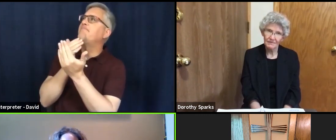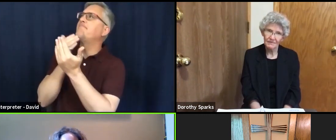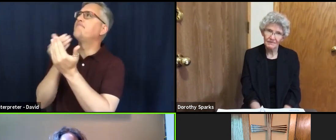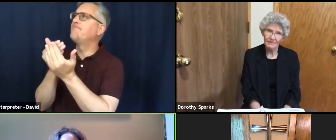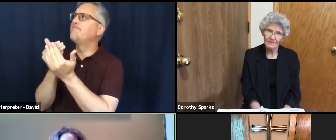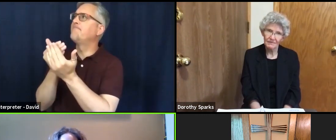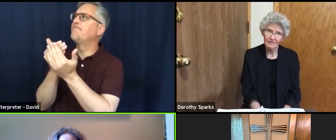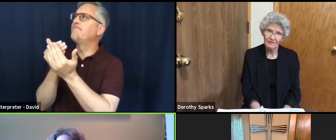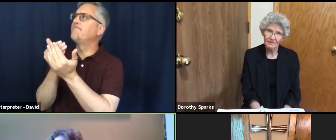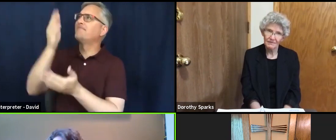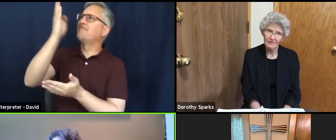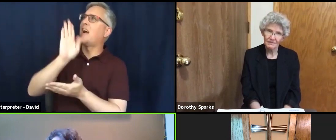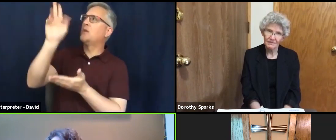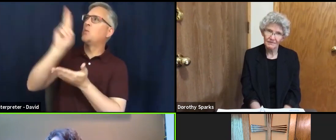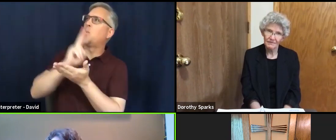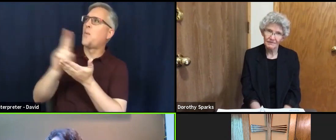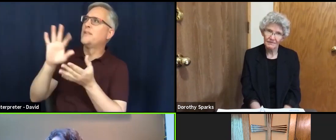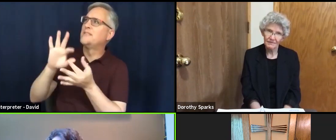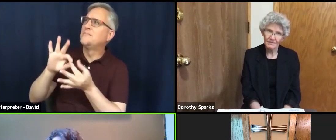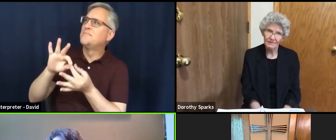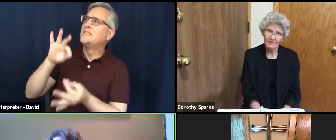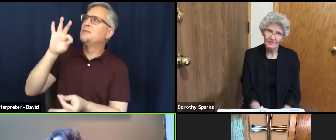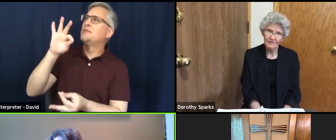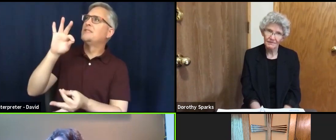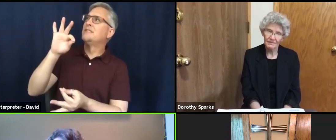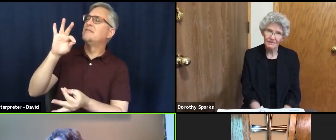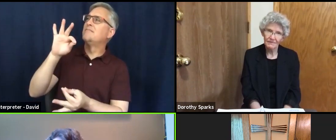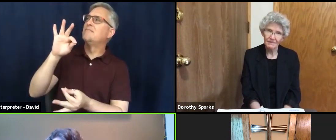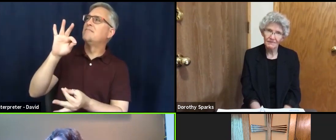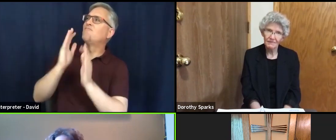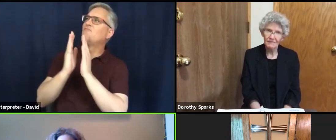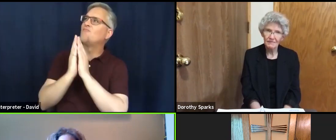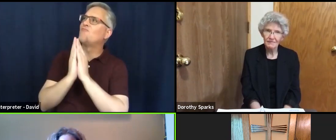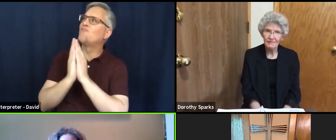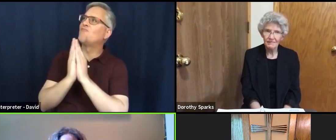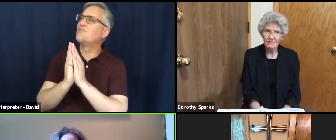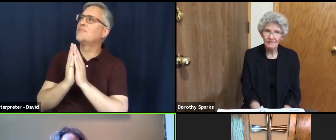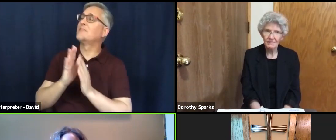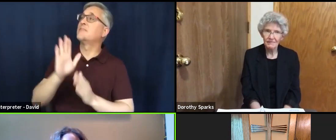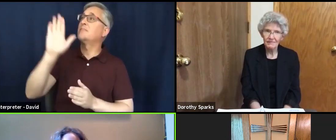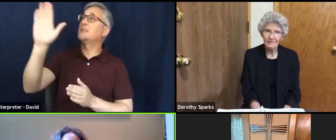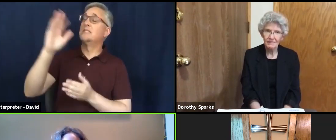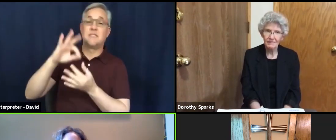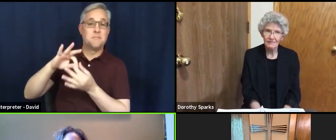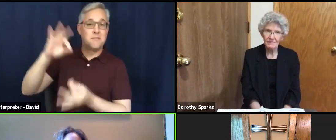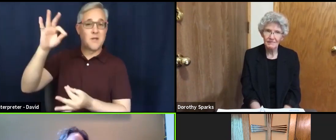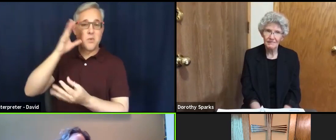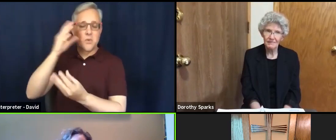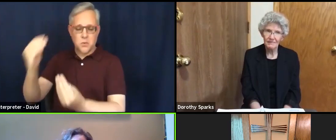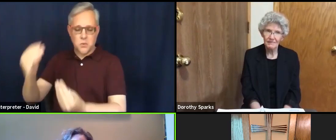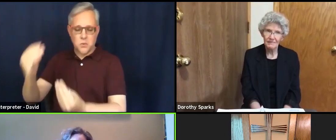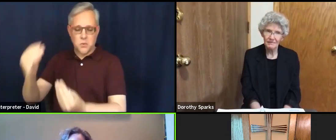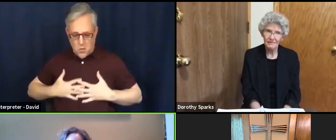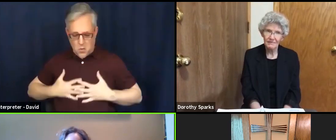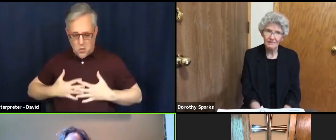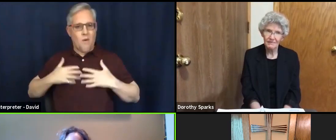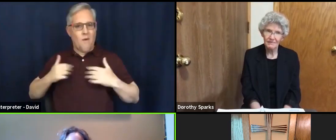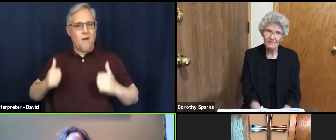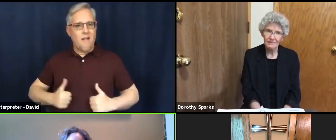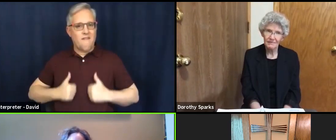That Spirit of God will give us life, that will call us to